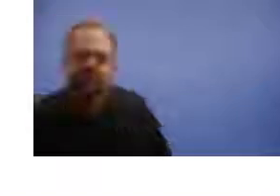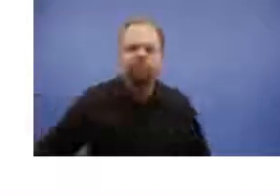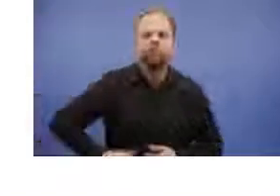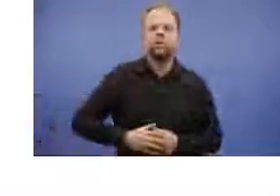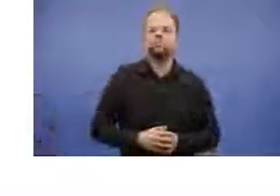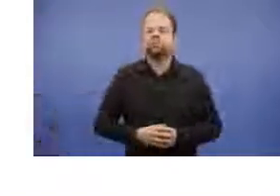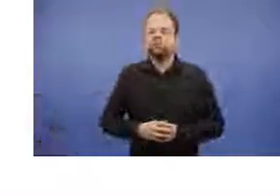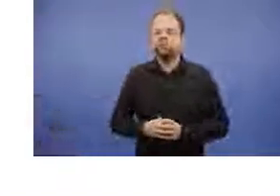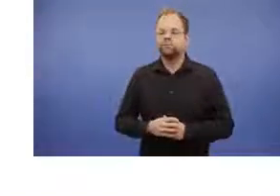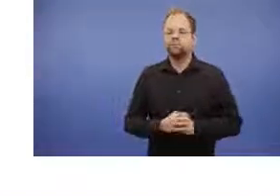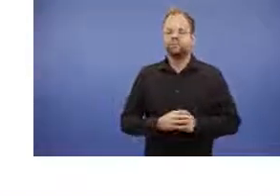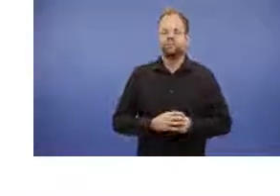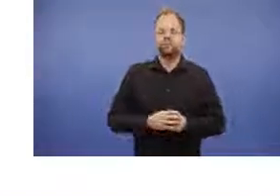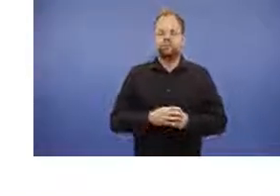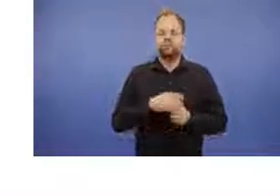food.